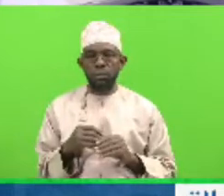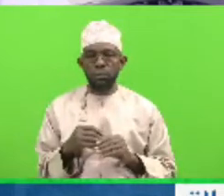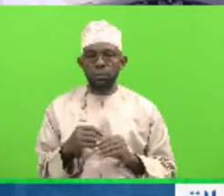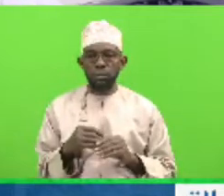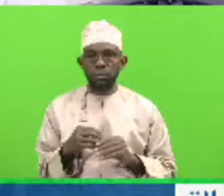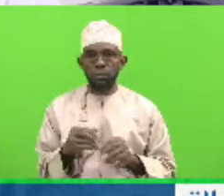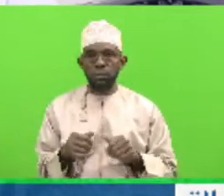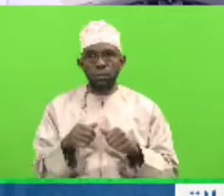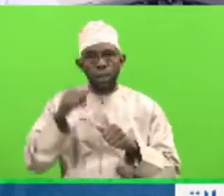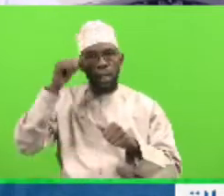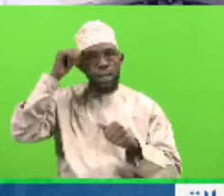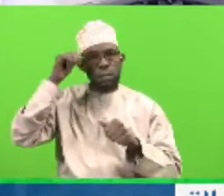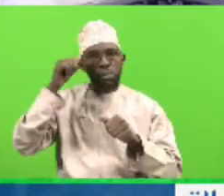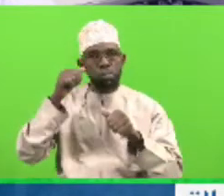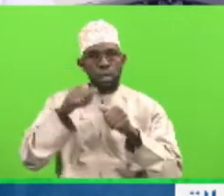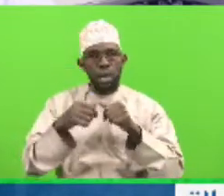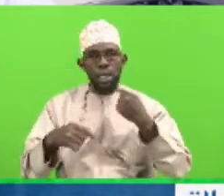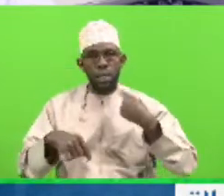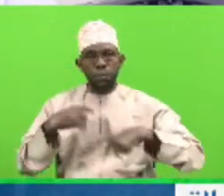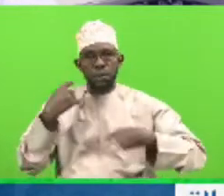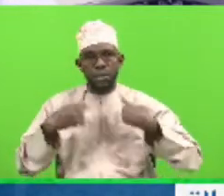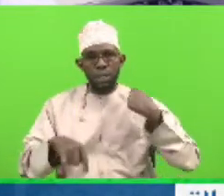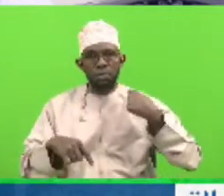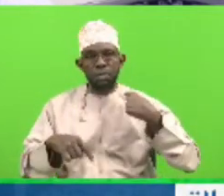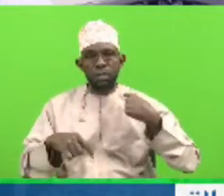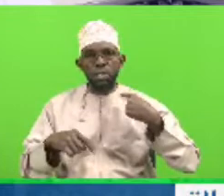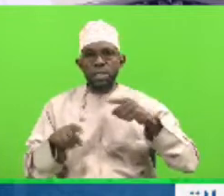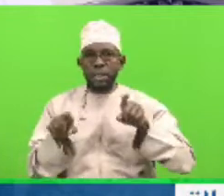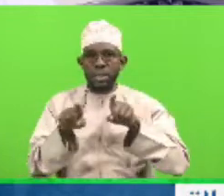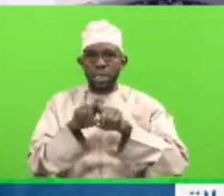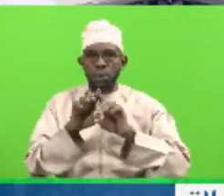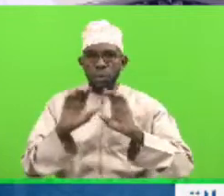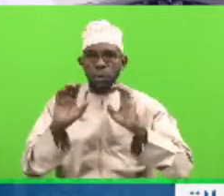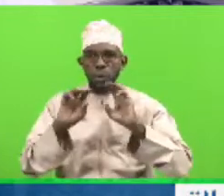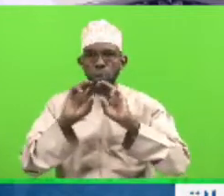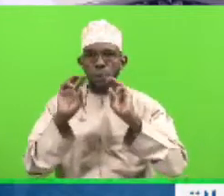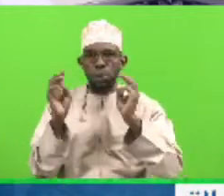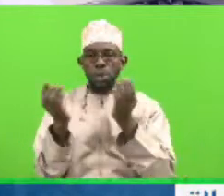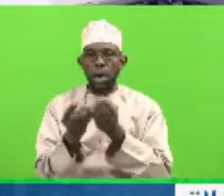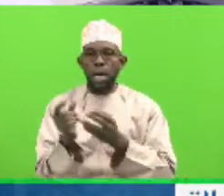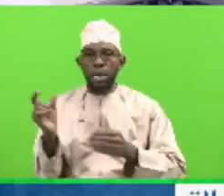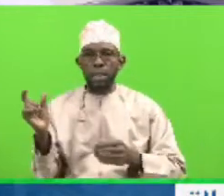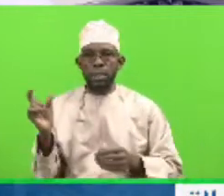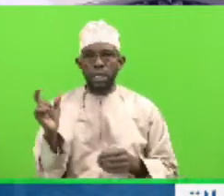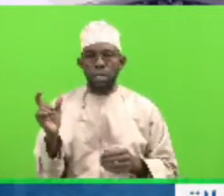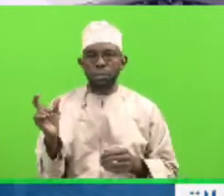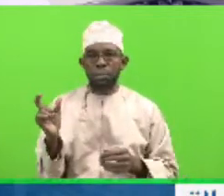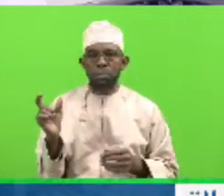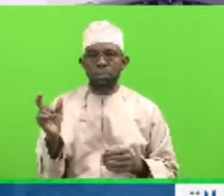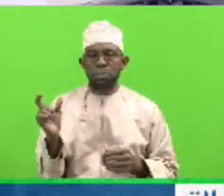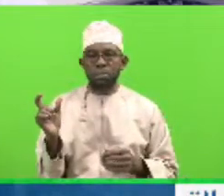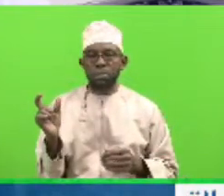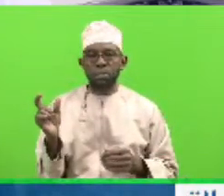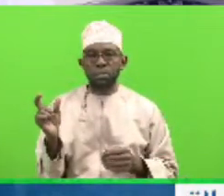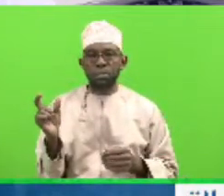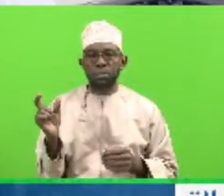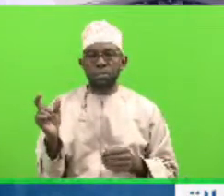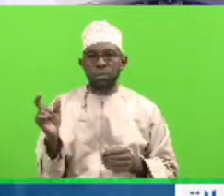We remind ourselves and remind the world that Islam